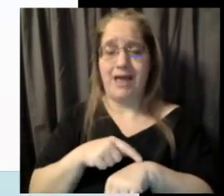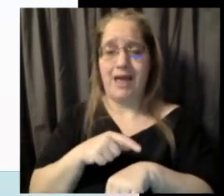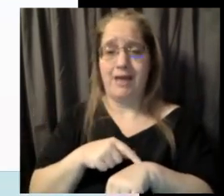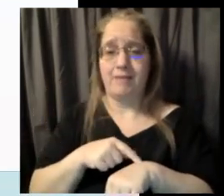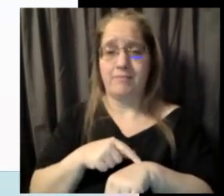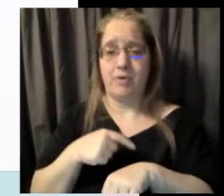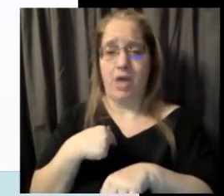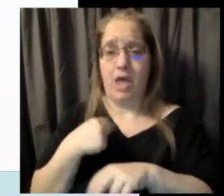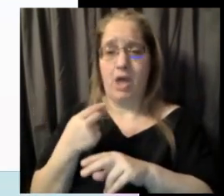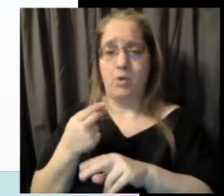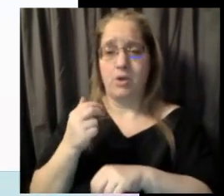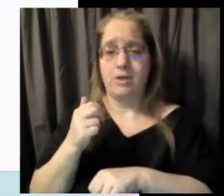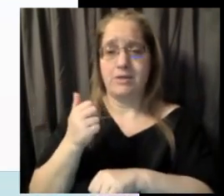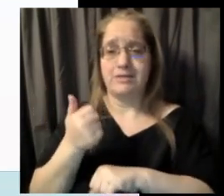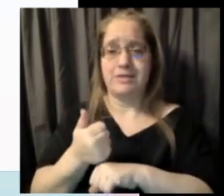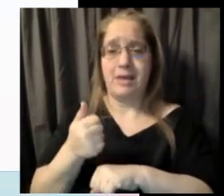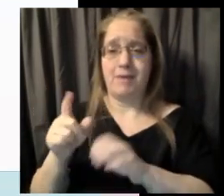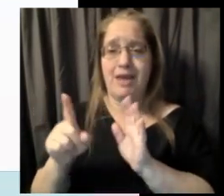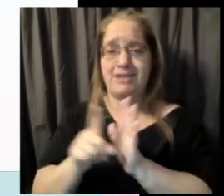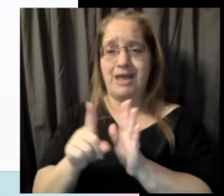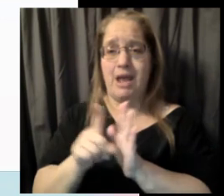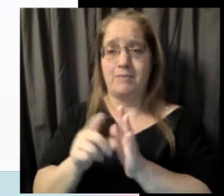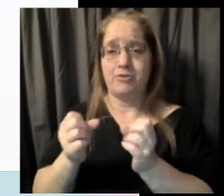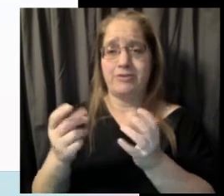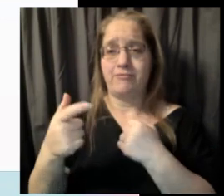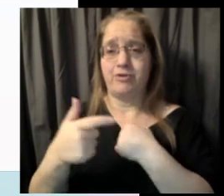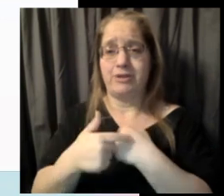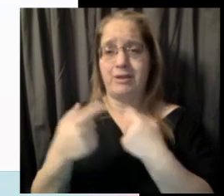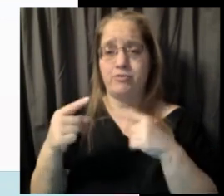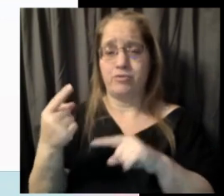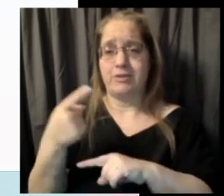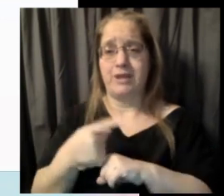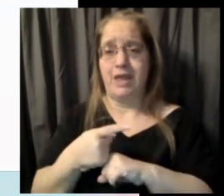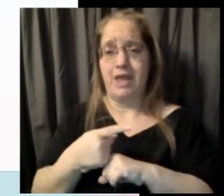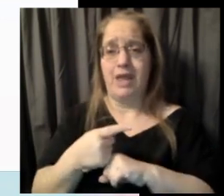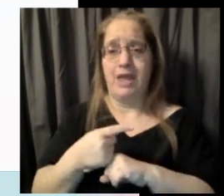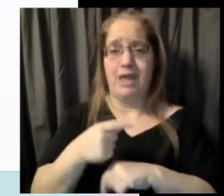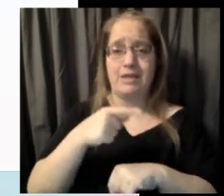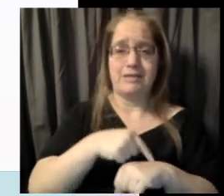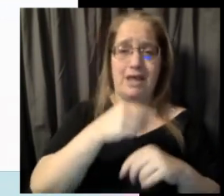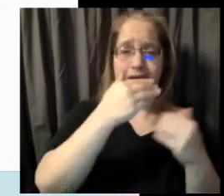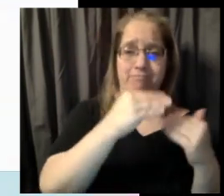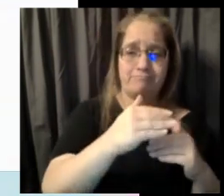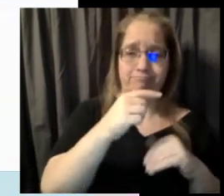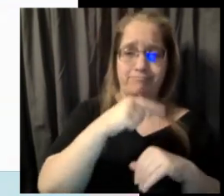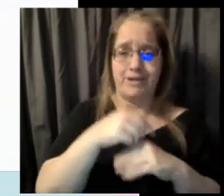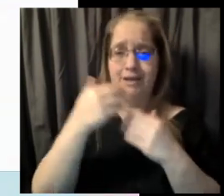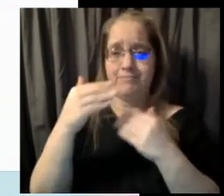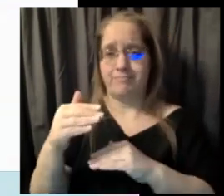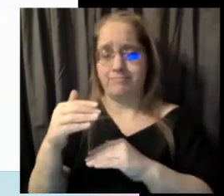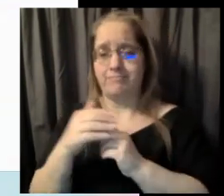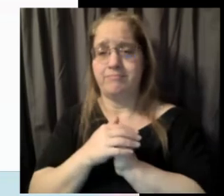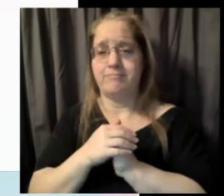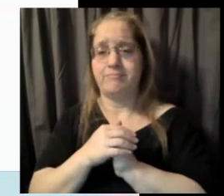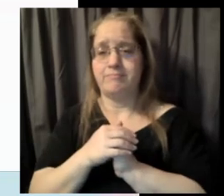have to make sure like I'll set my timer several times throughout the day to say I have this much time to do this much work. And then when the